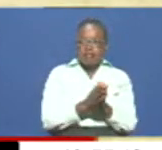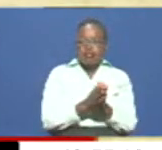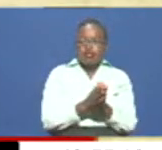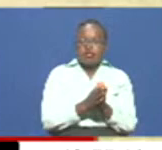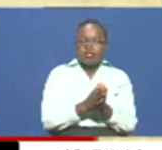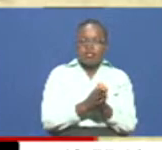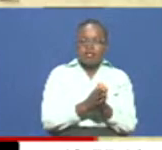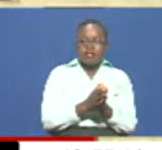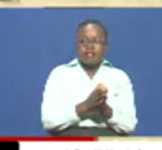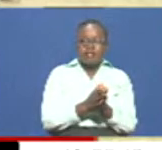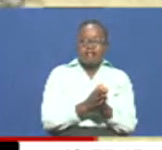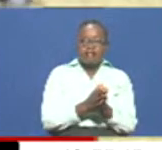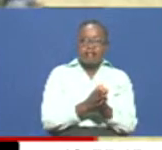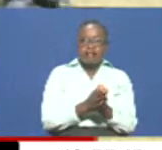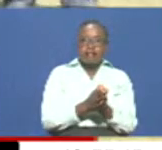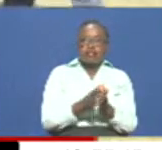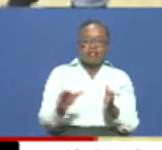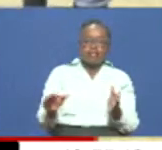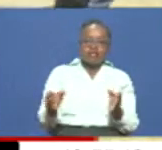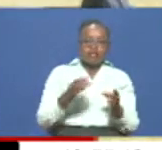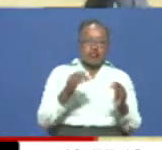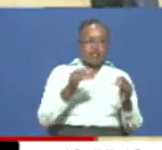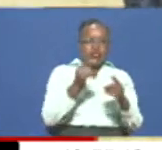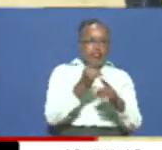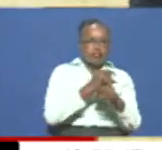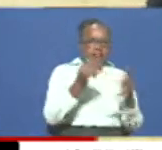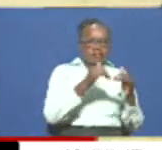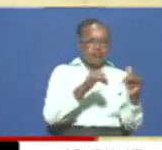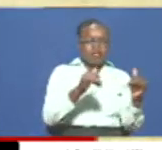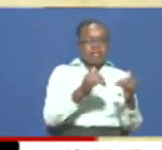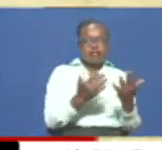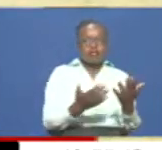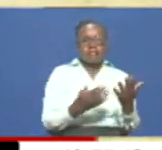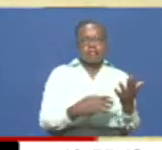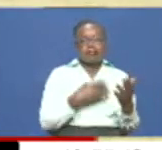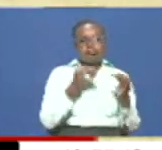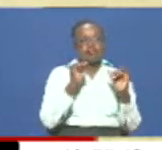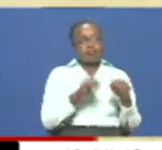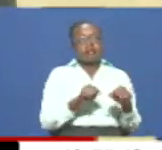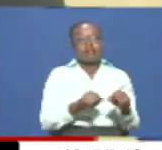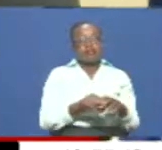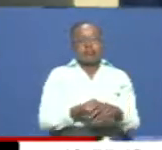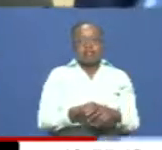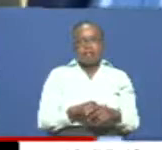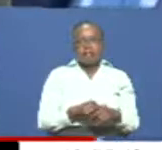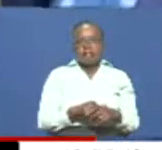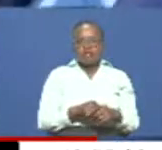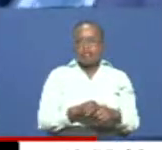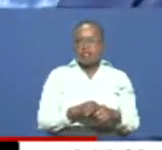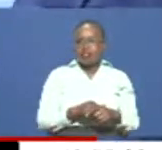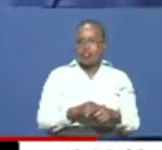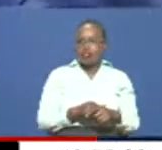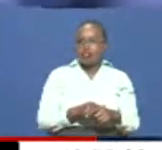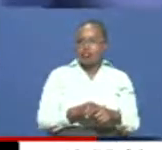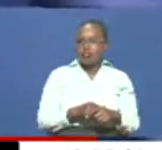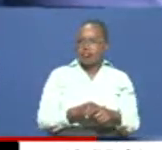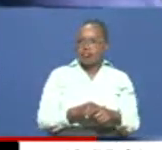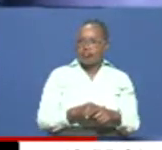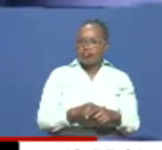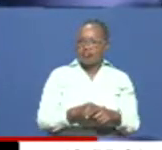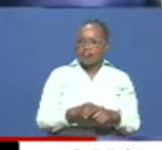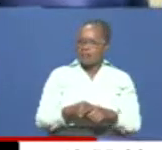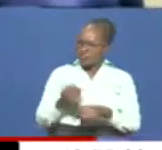now tunawaleta kutoka training camps, maybe sometimes you can host kama unaweza. Yes. Na labda unafikiria ni vema kuwa